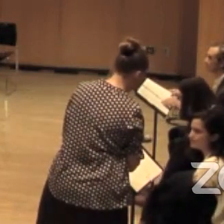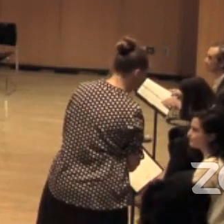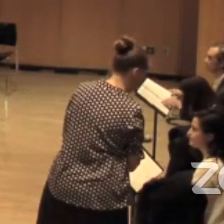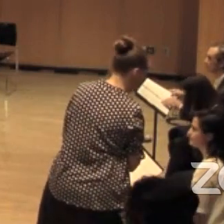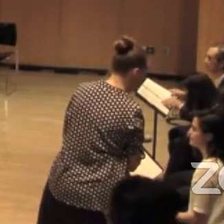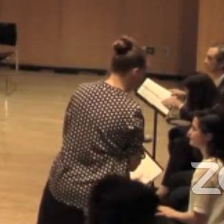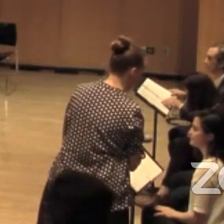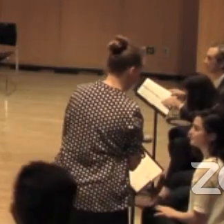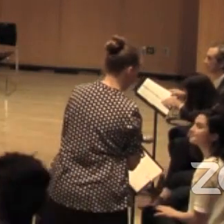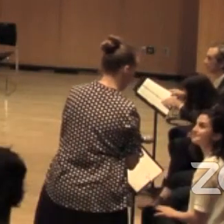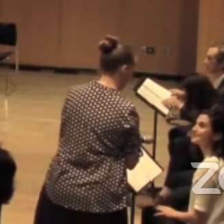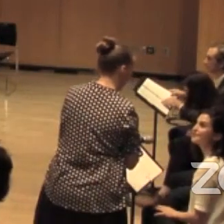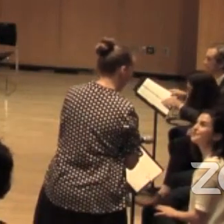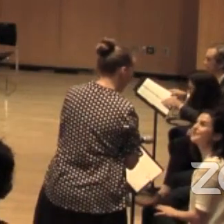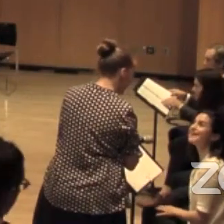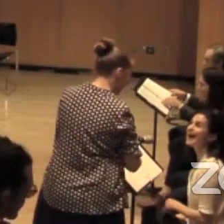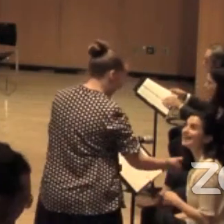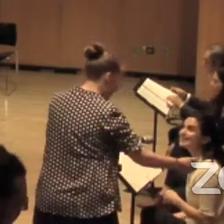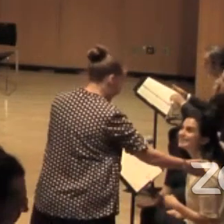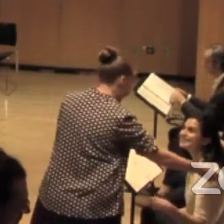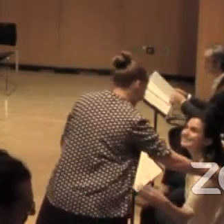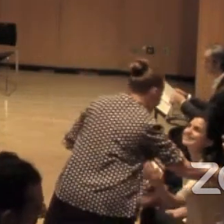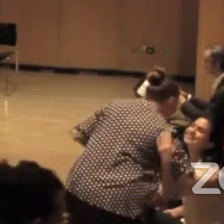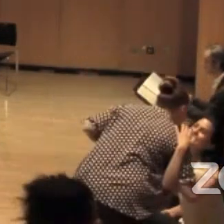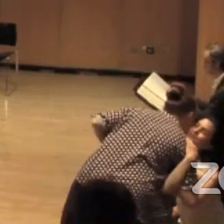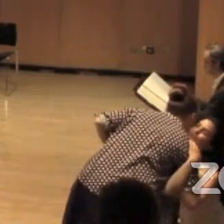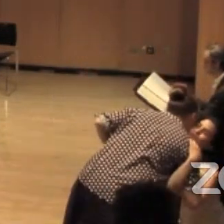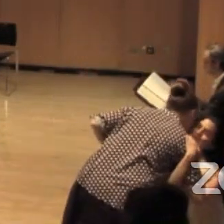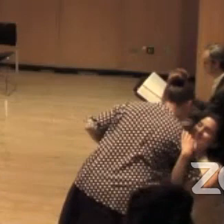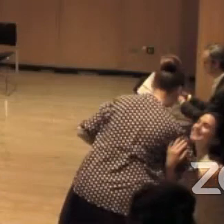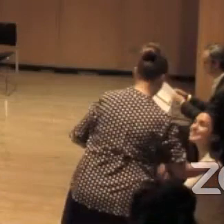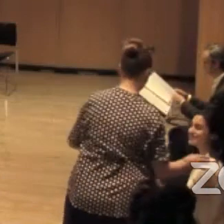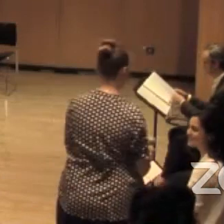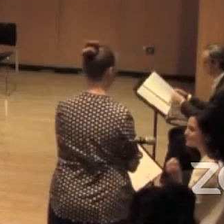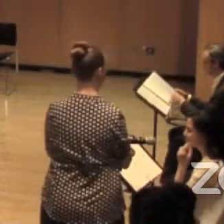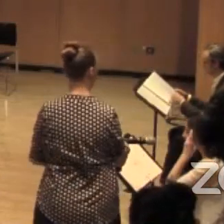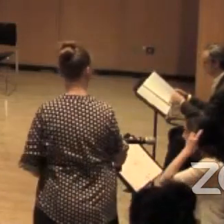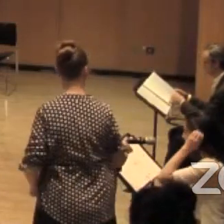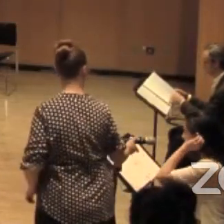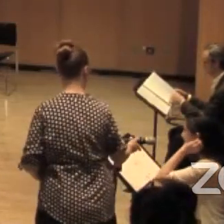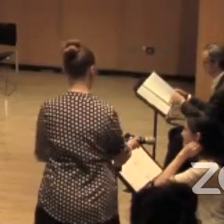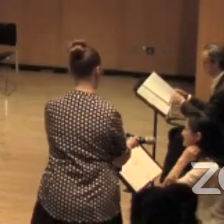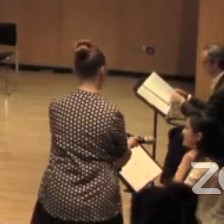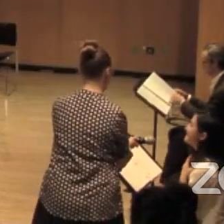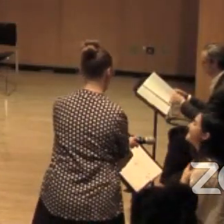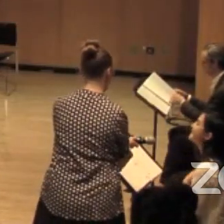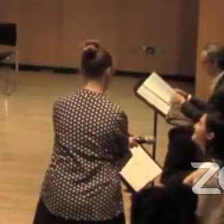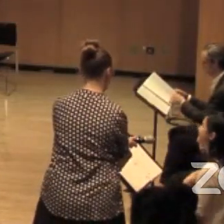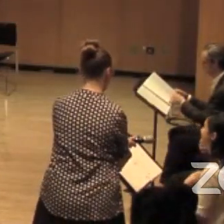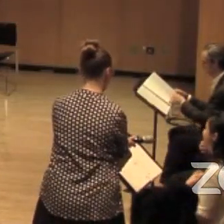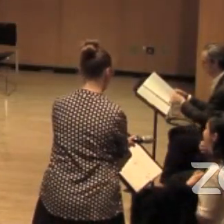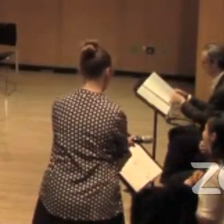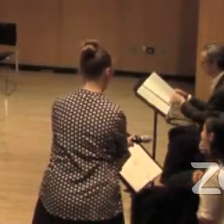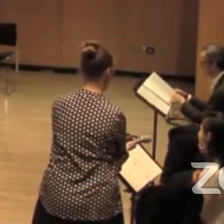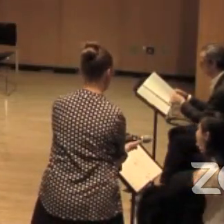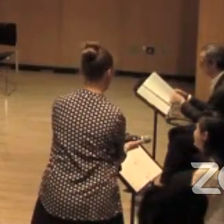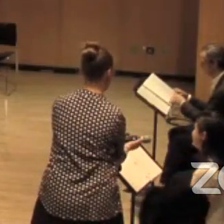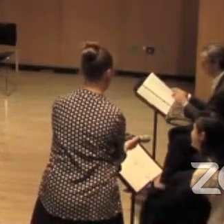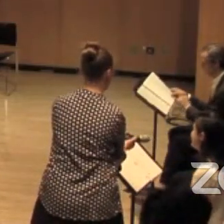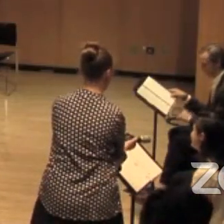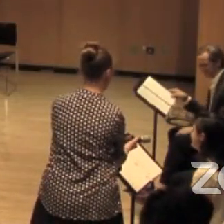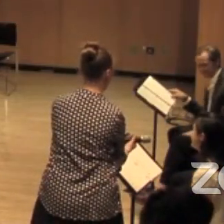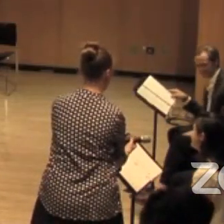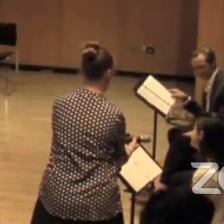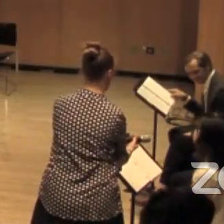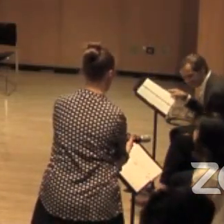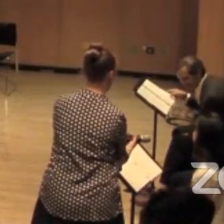put when when real people try to read uh read read the the fals of play how what happens and that's fun